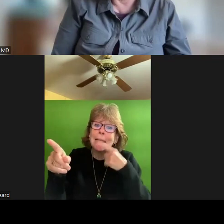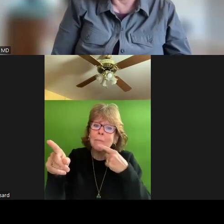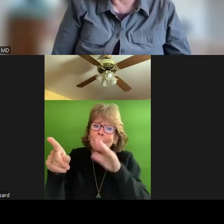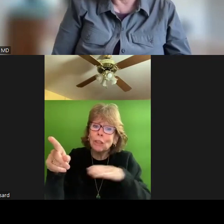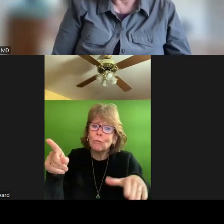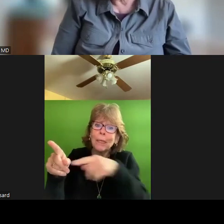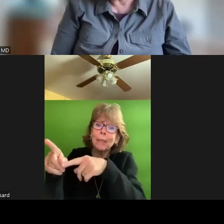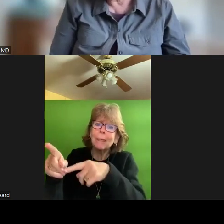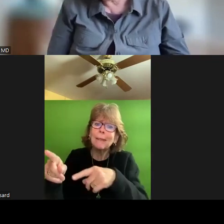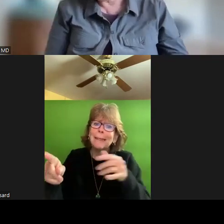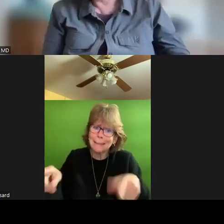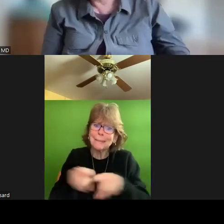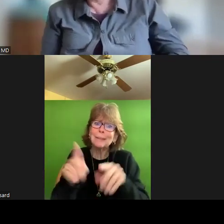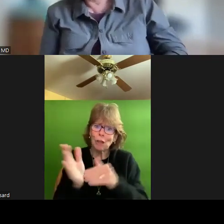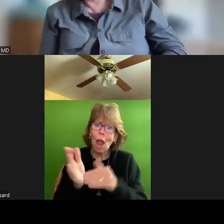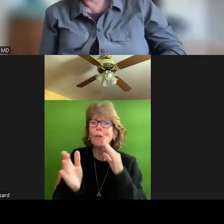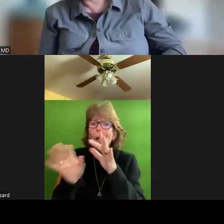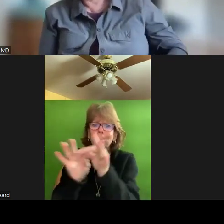patients.